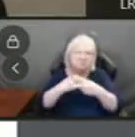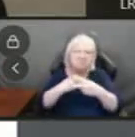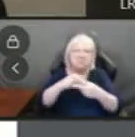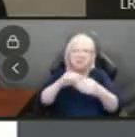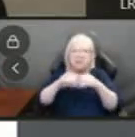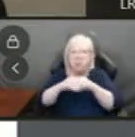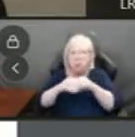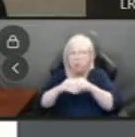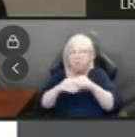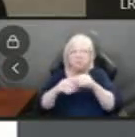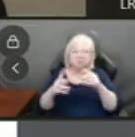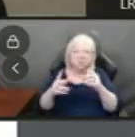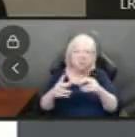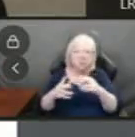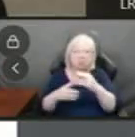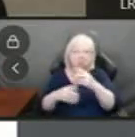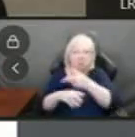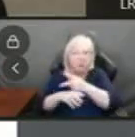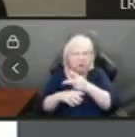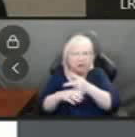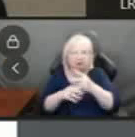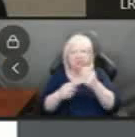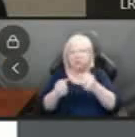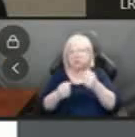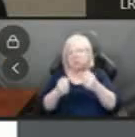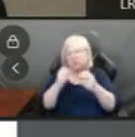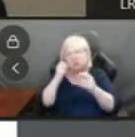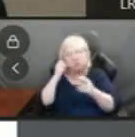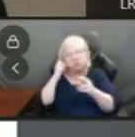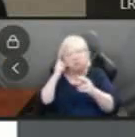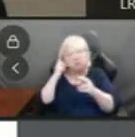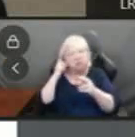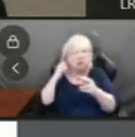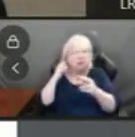just parking vehicles or